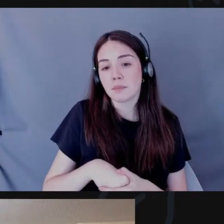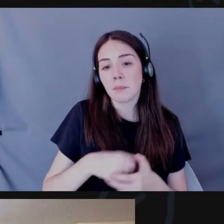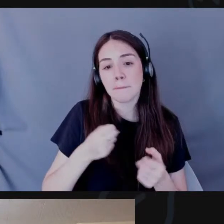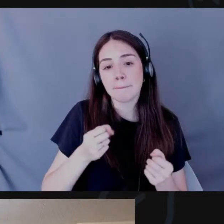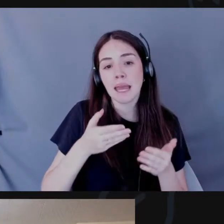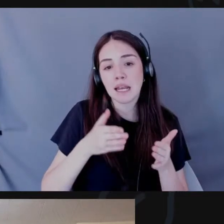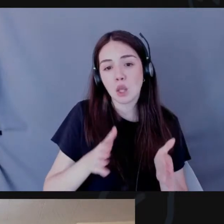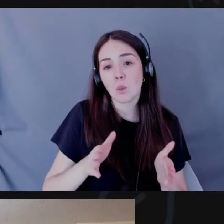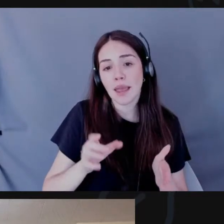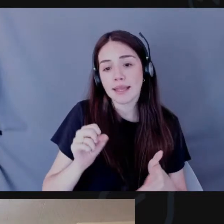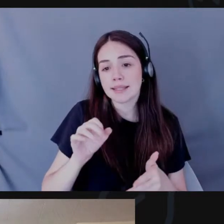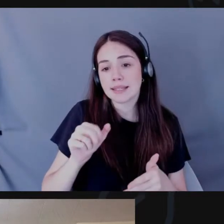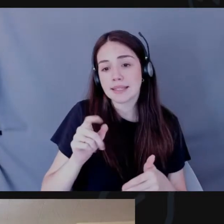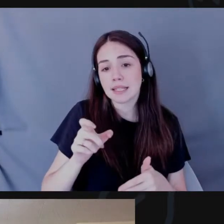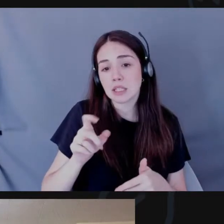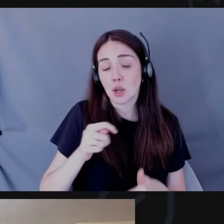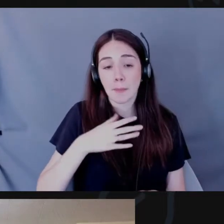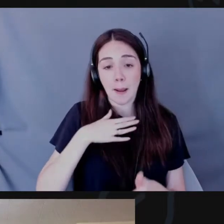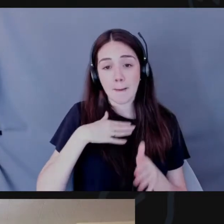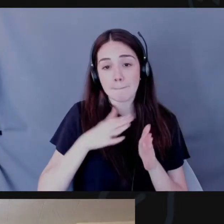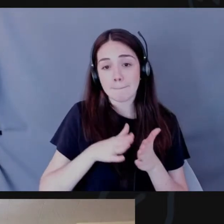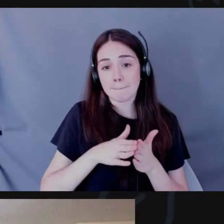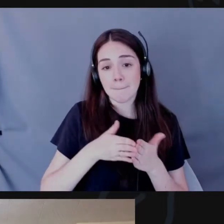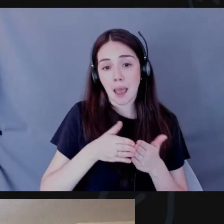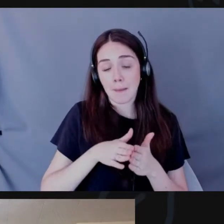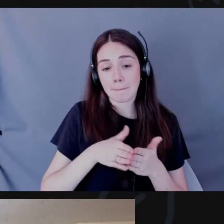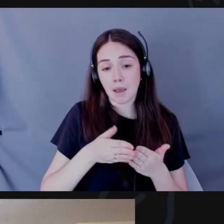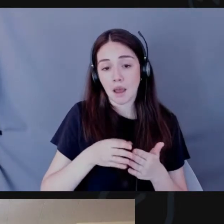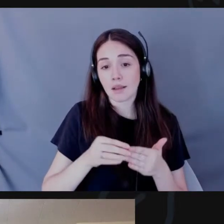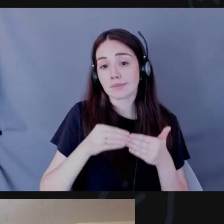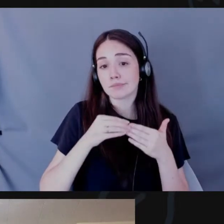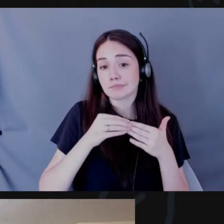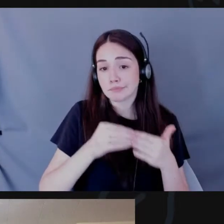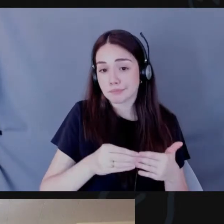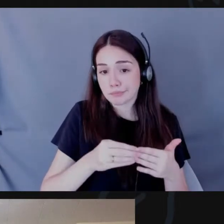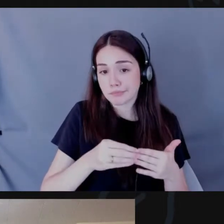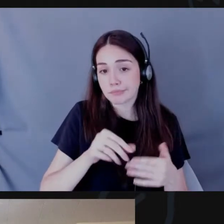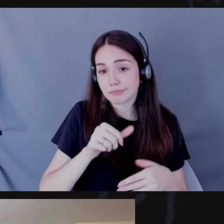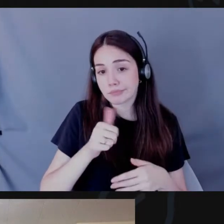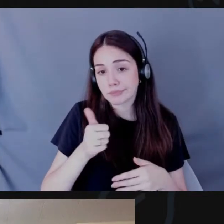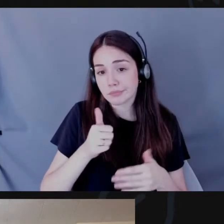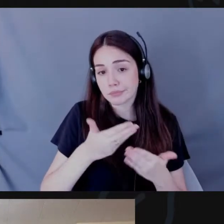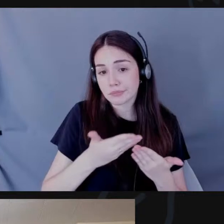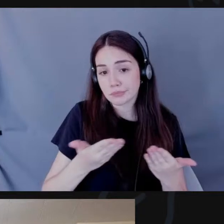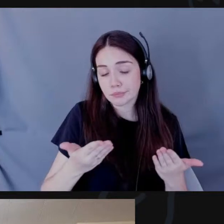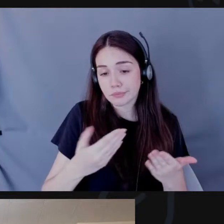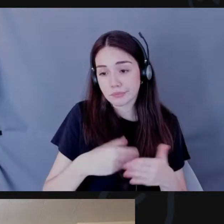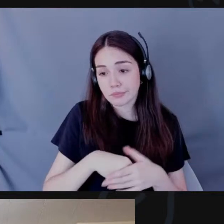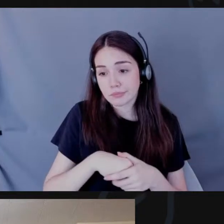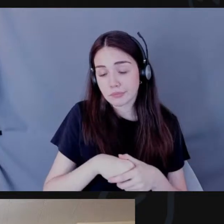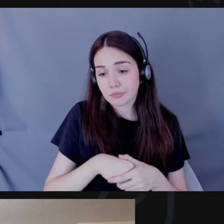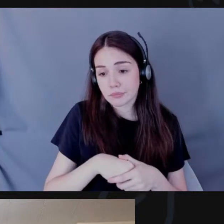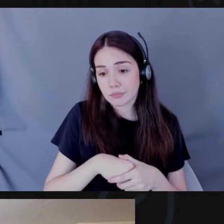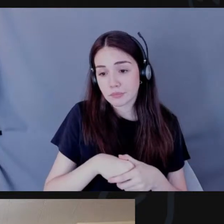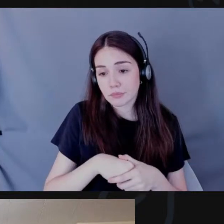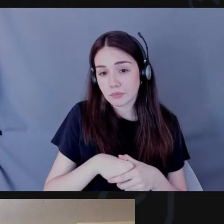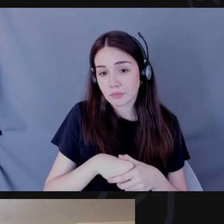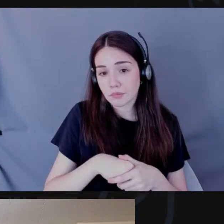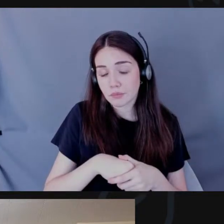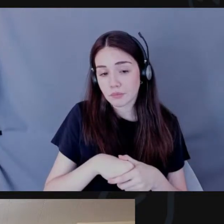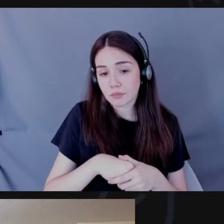in my book is a proxy for other things. And so you use a sort of